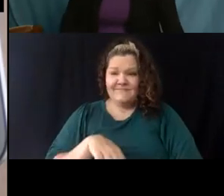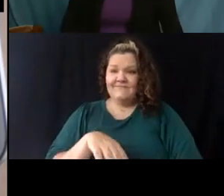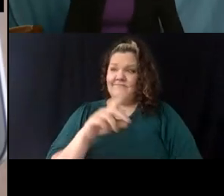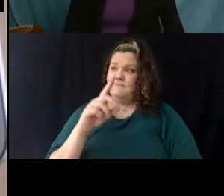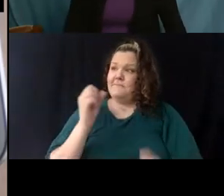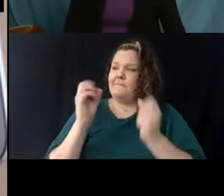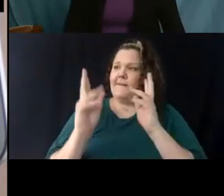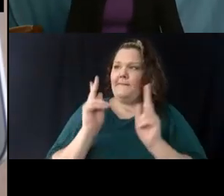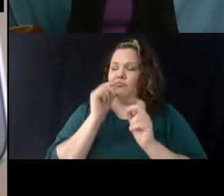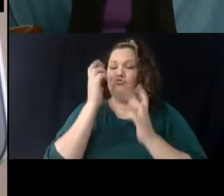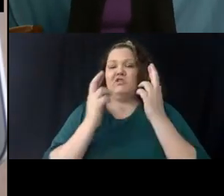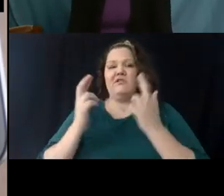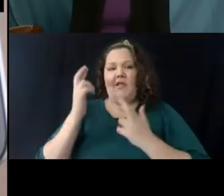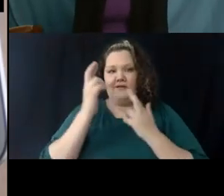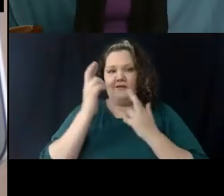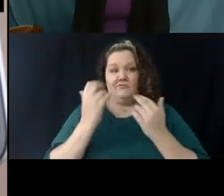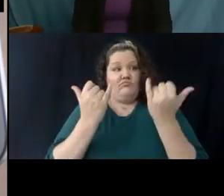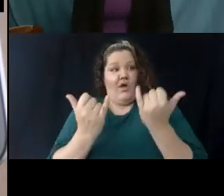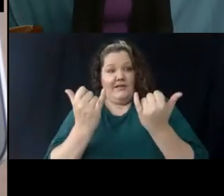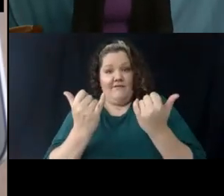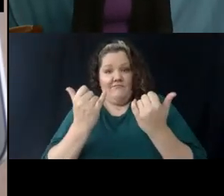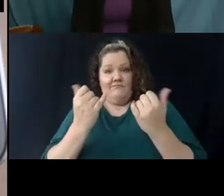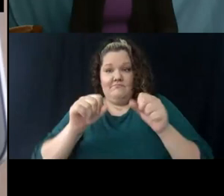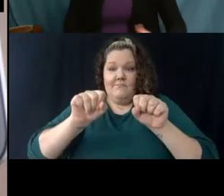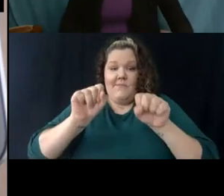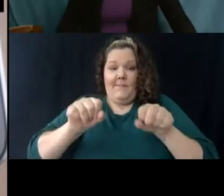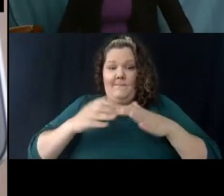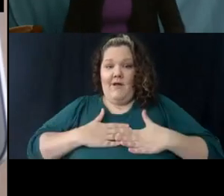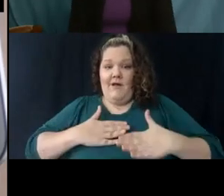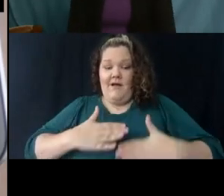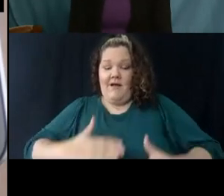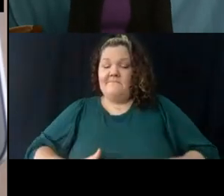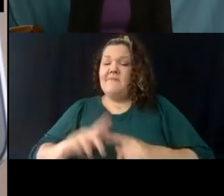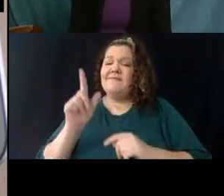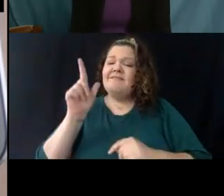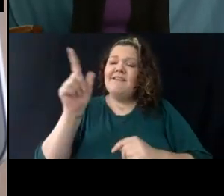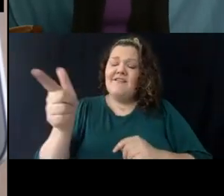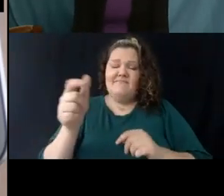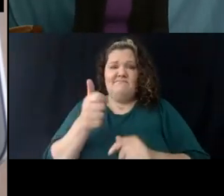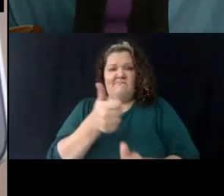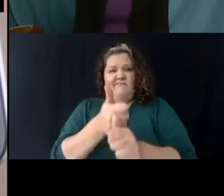think about it now and ensure that your online content is accessible to all for that future audience.